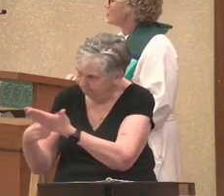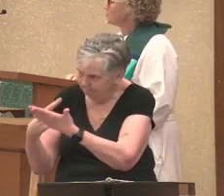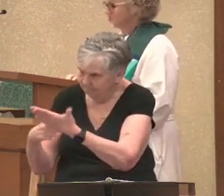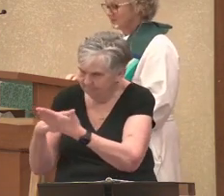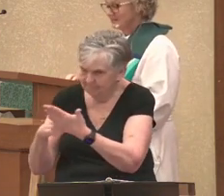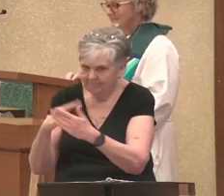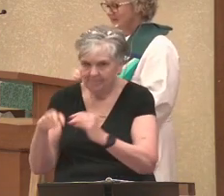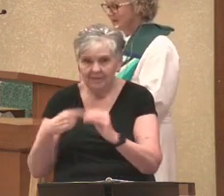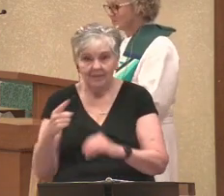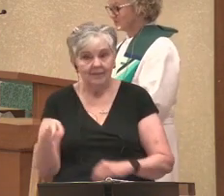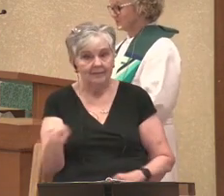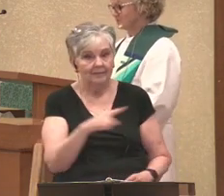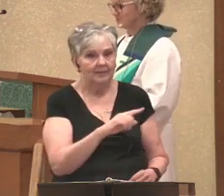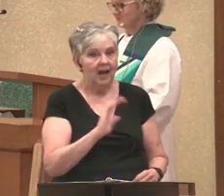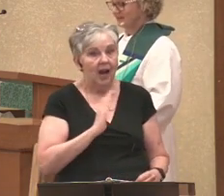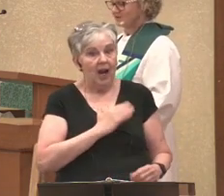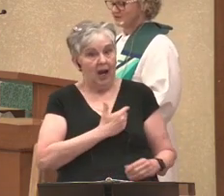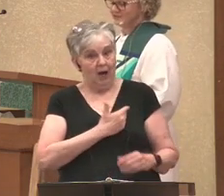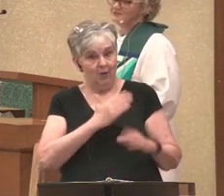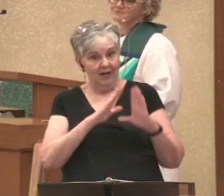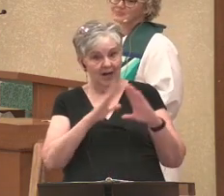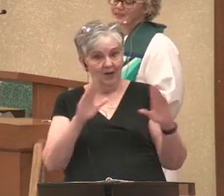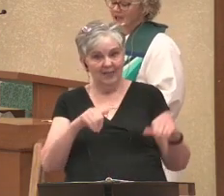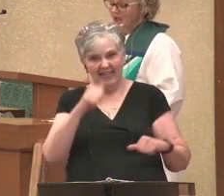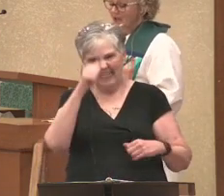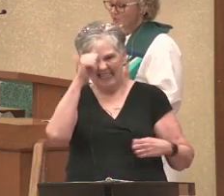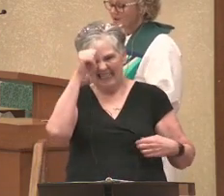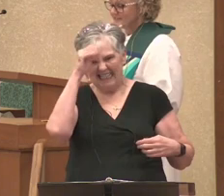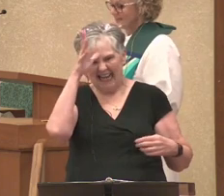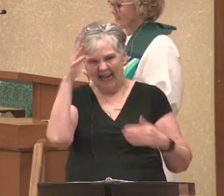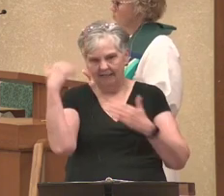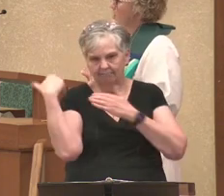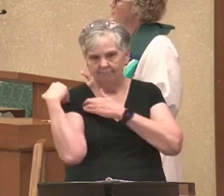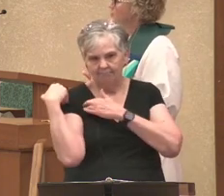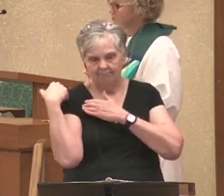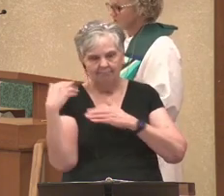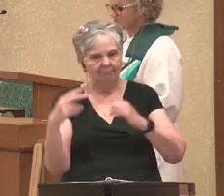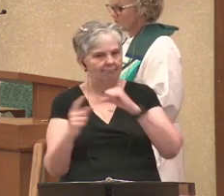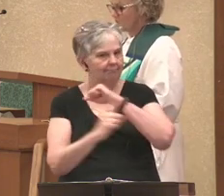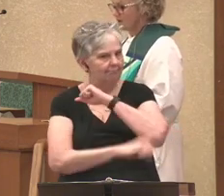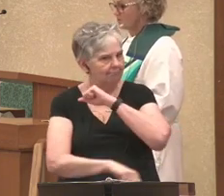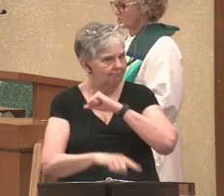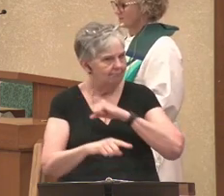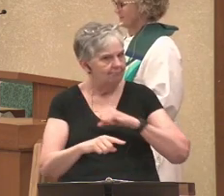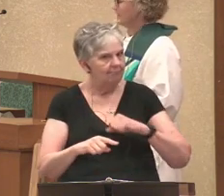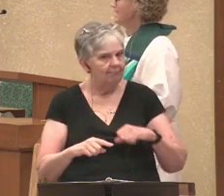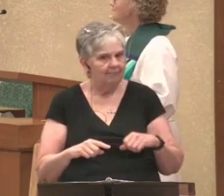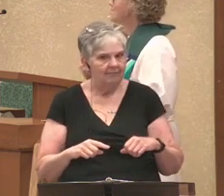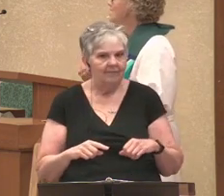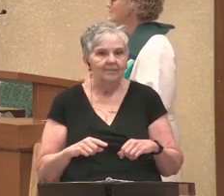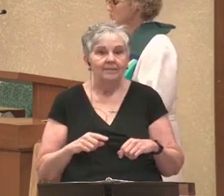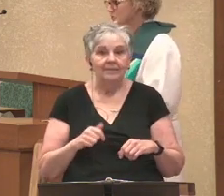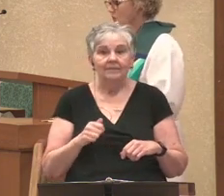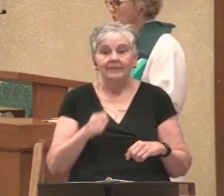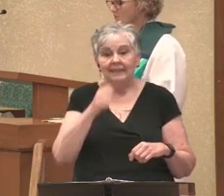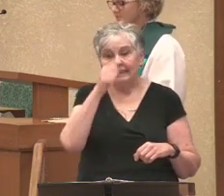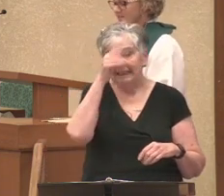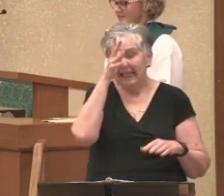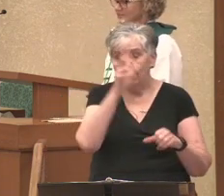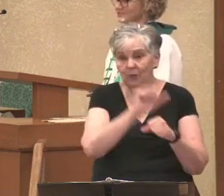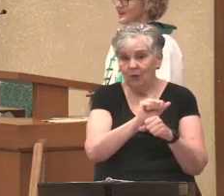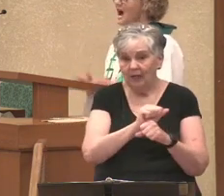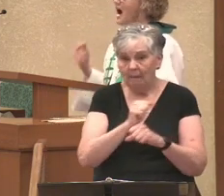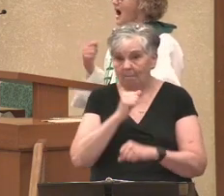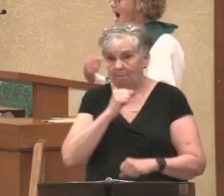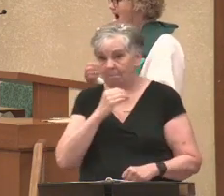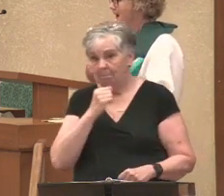our house, Dad was the disciplinarian. And one day, while he was away working and Mom was home with the